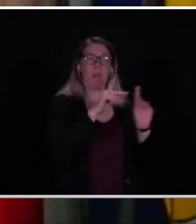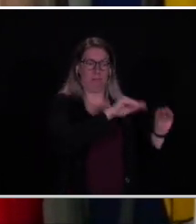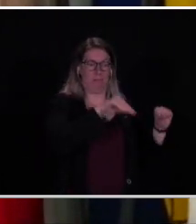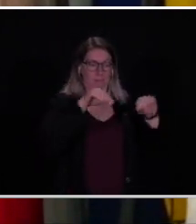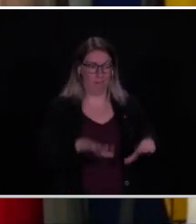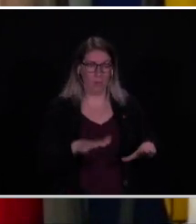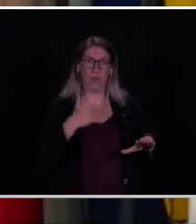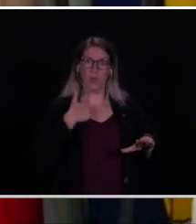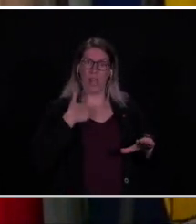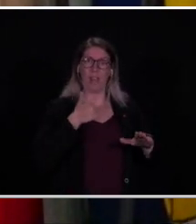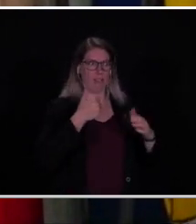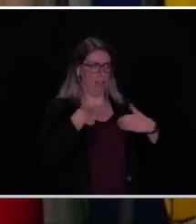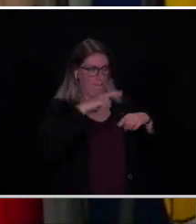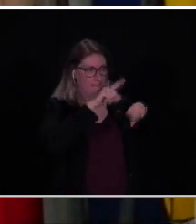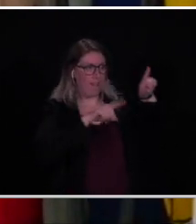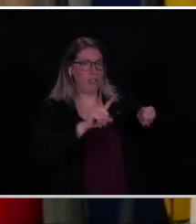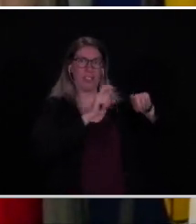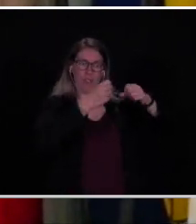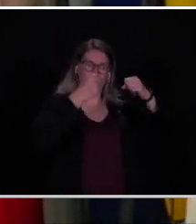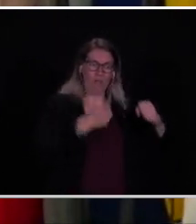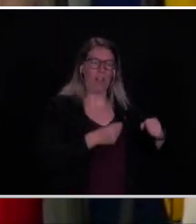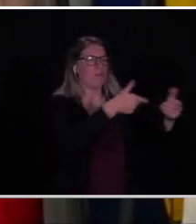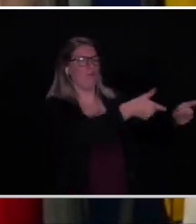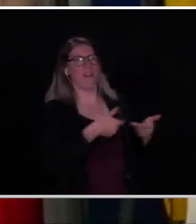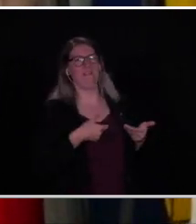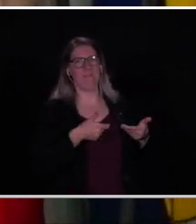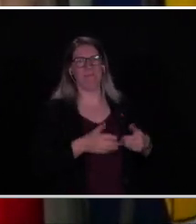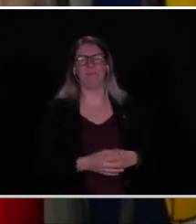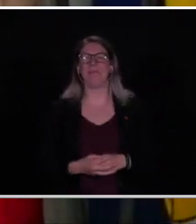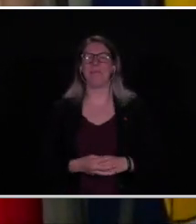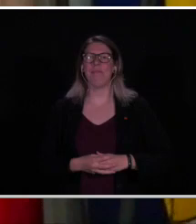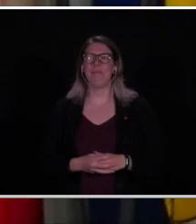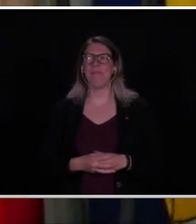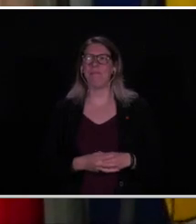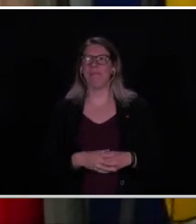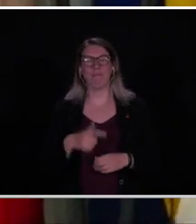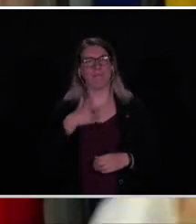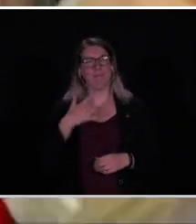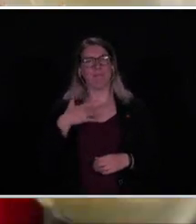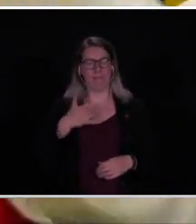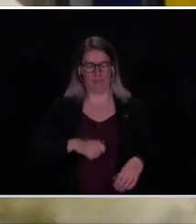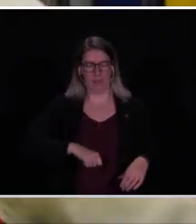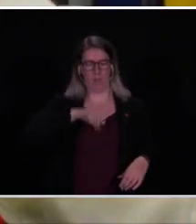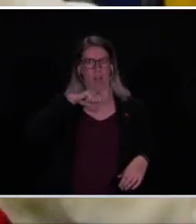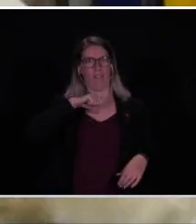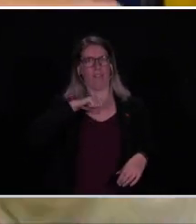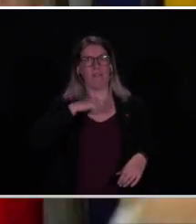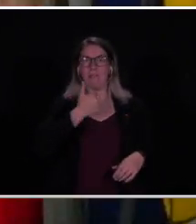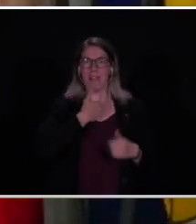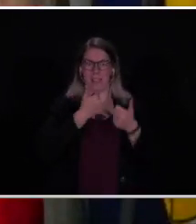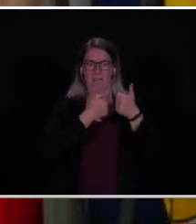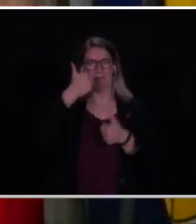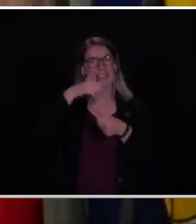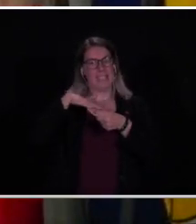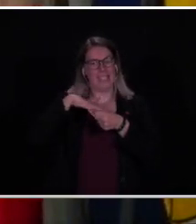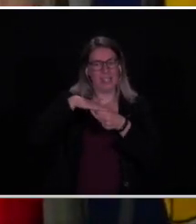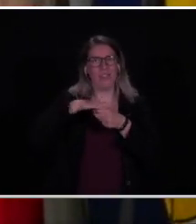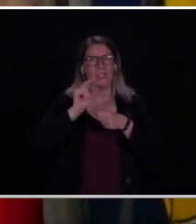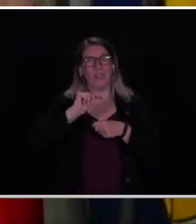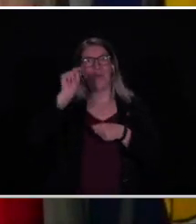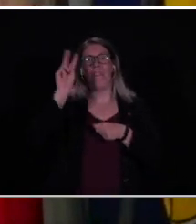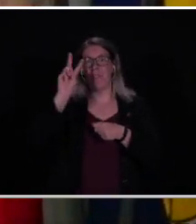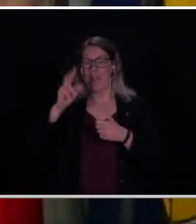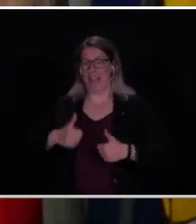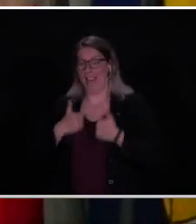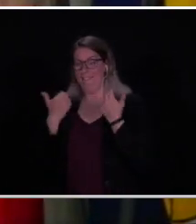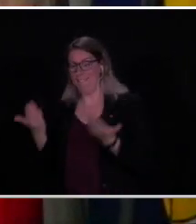bring diversity and strength. It gives me great pride to not only be a District of North Vancouver resident, but